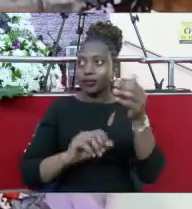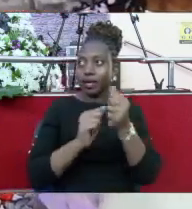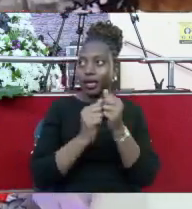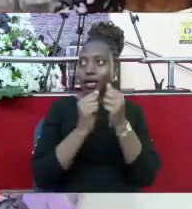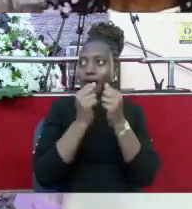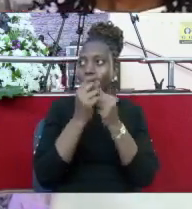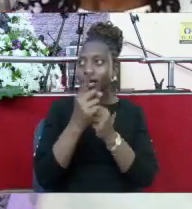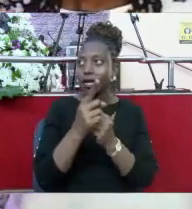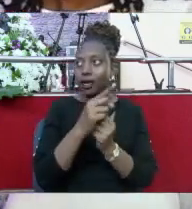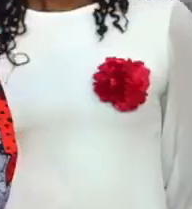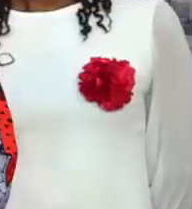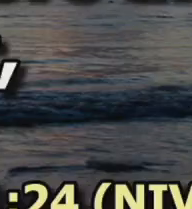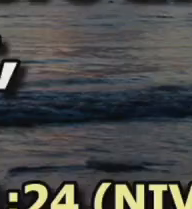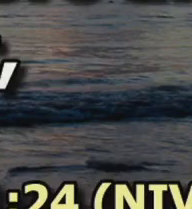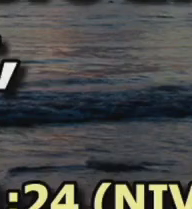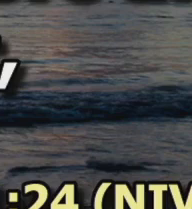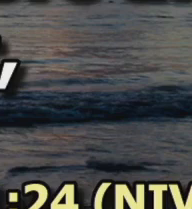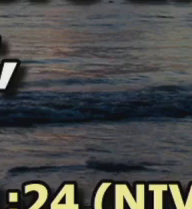Mark 11:24, as we